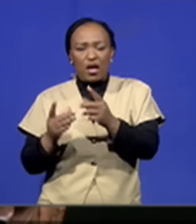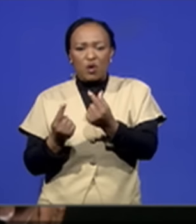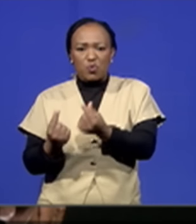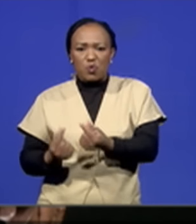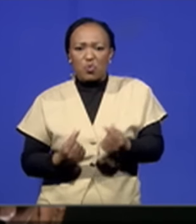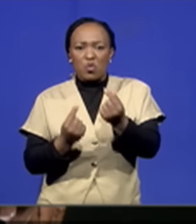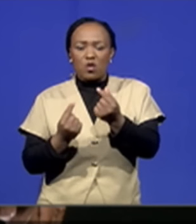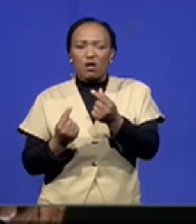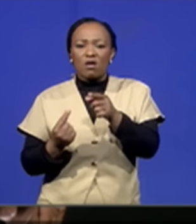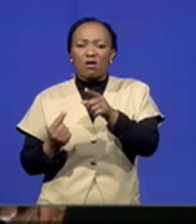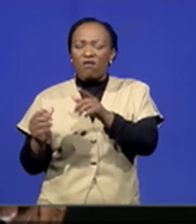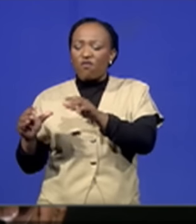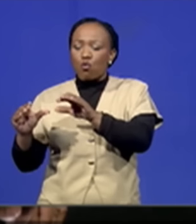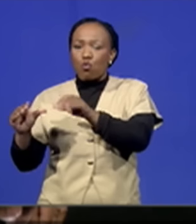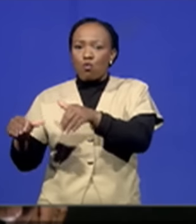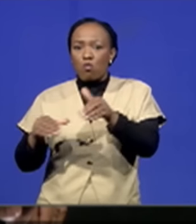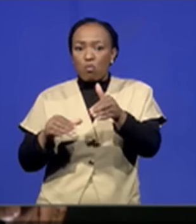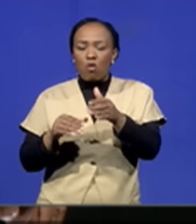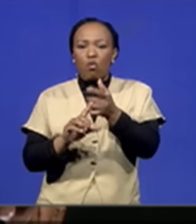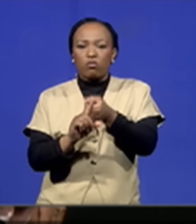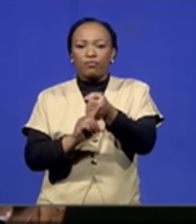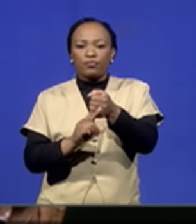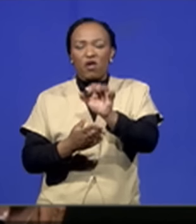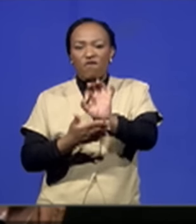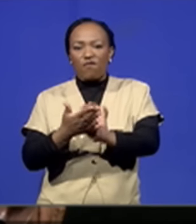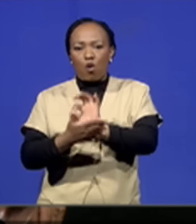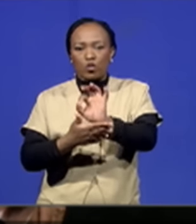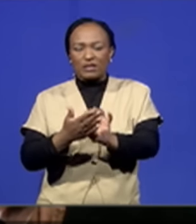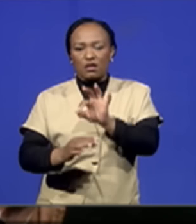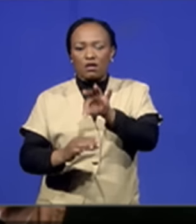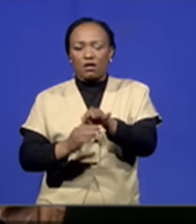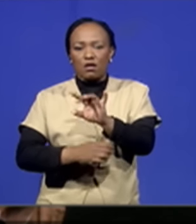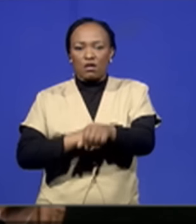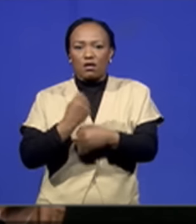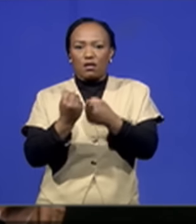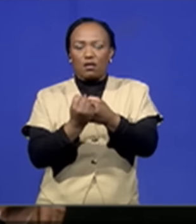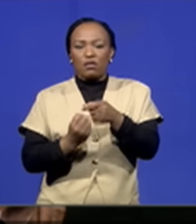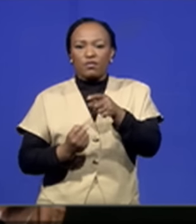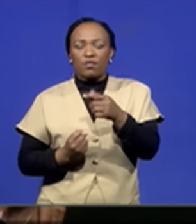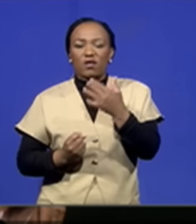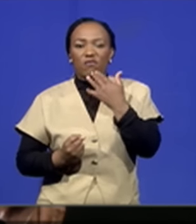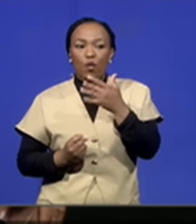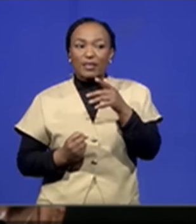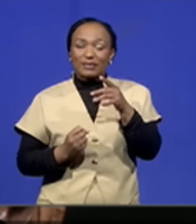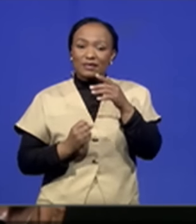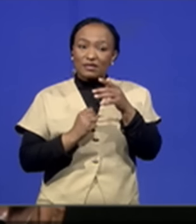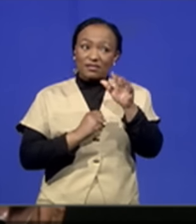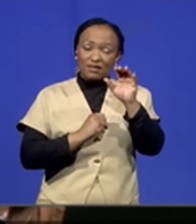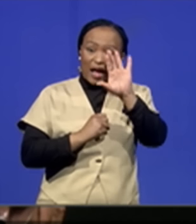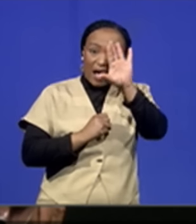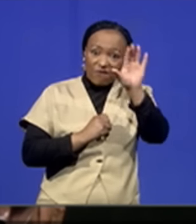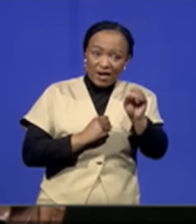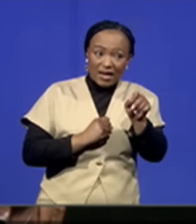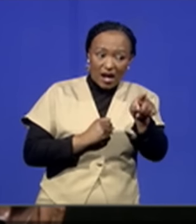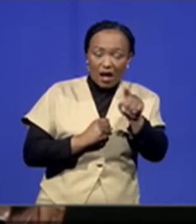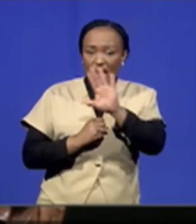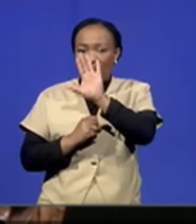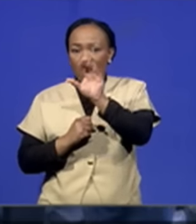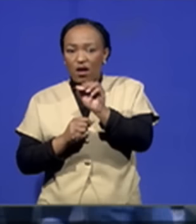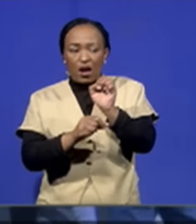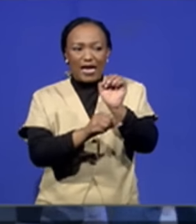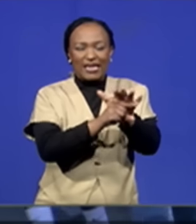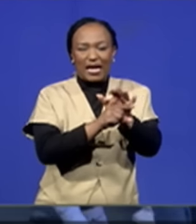mob politics of the ballot chaser, and the poison of ethno-nationalism that will break this country